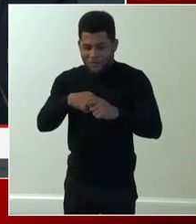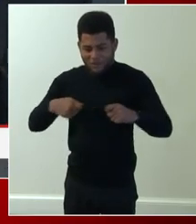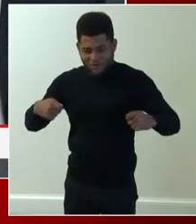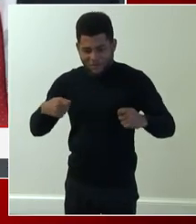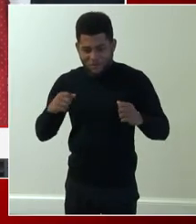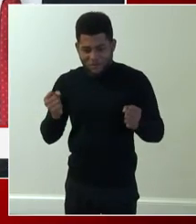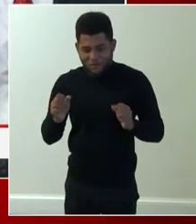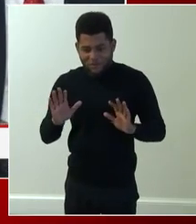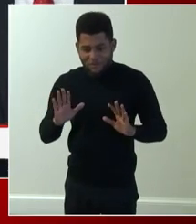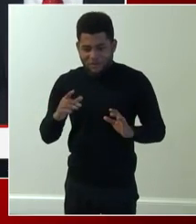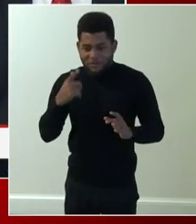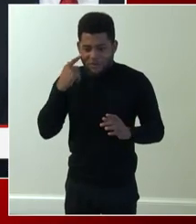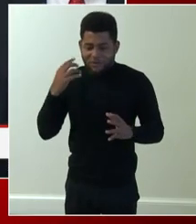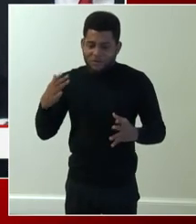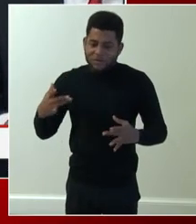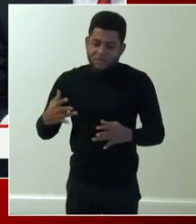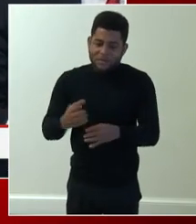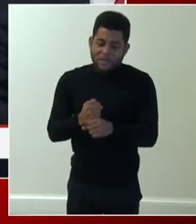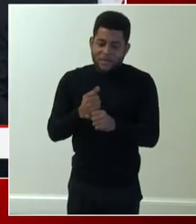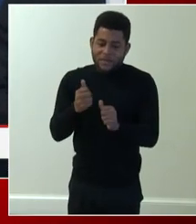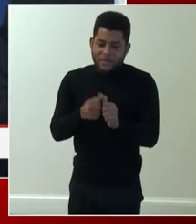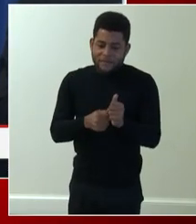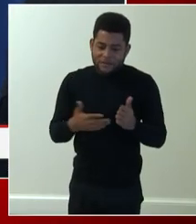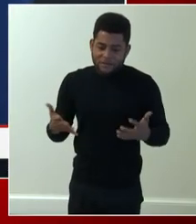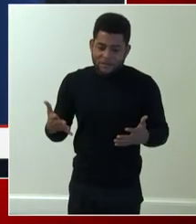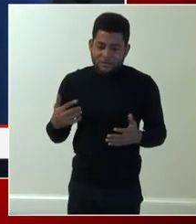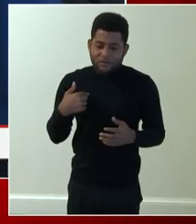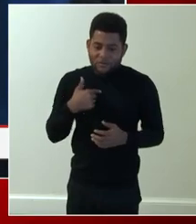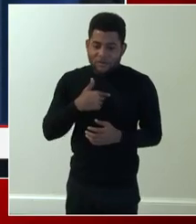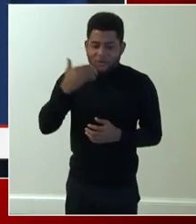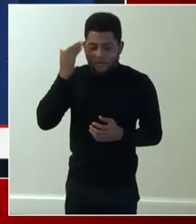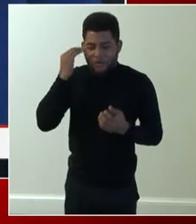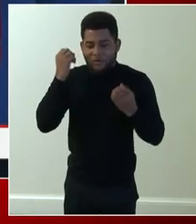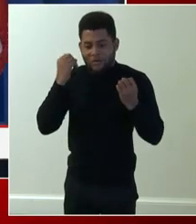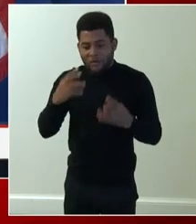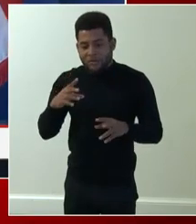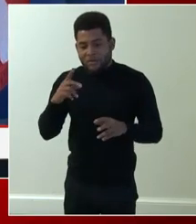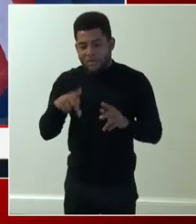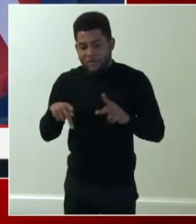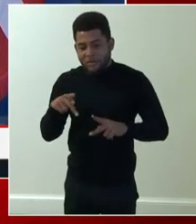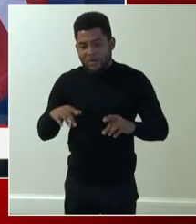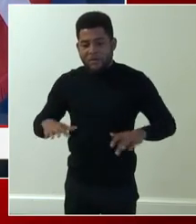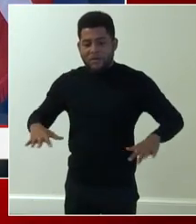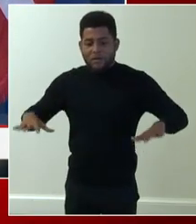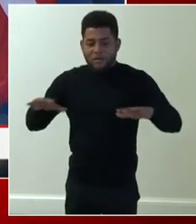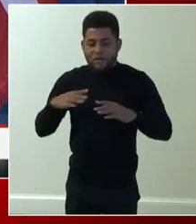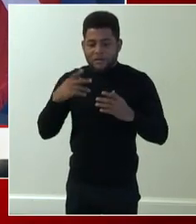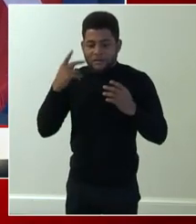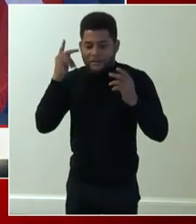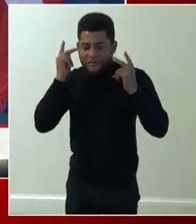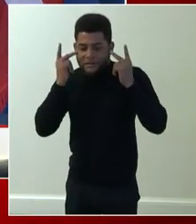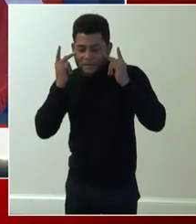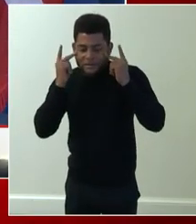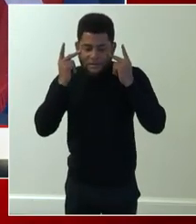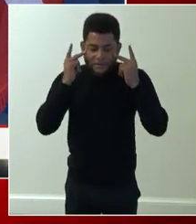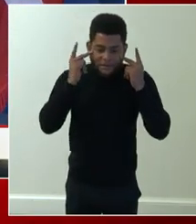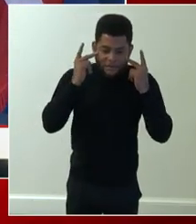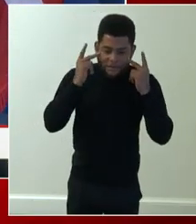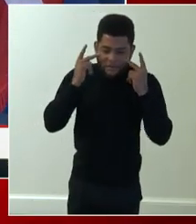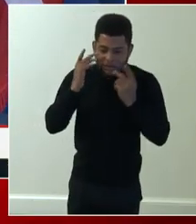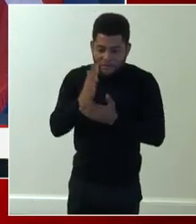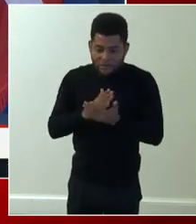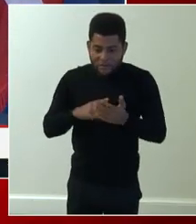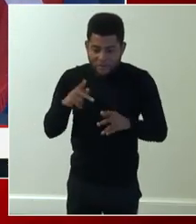to summarize everything, and we know a lot of people out there have gotten a positive test